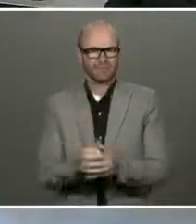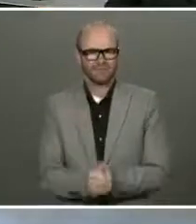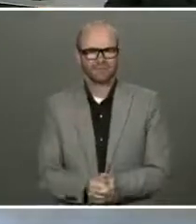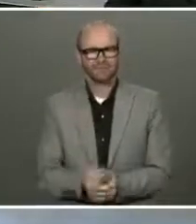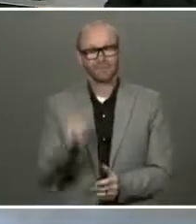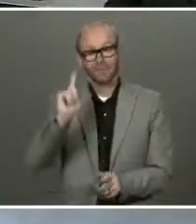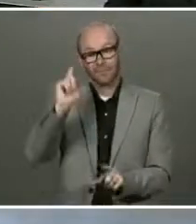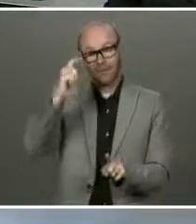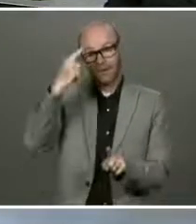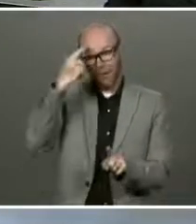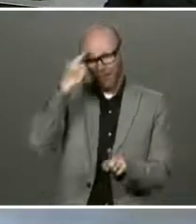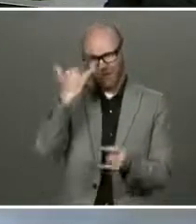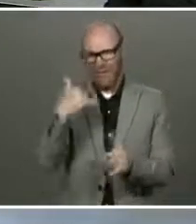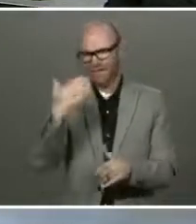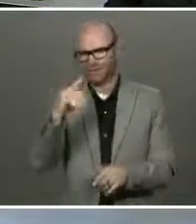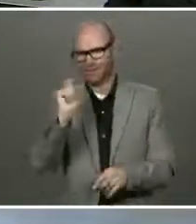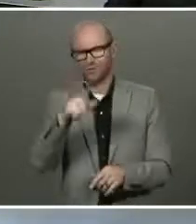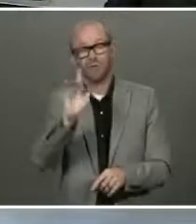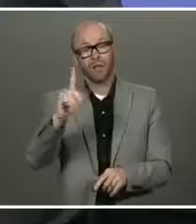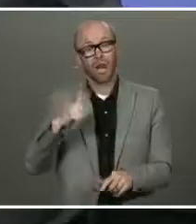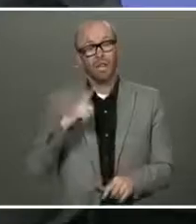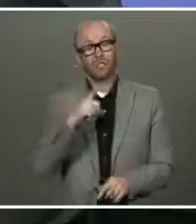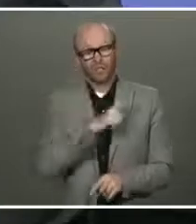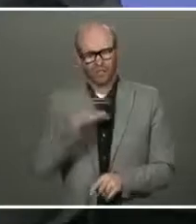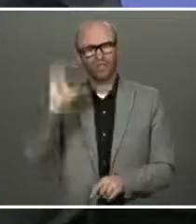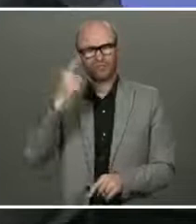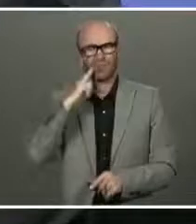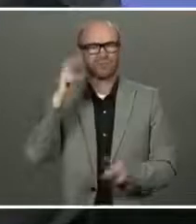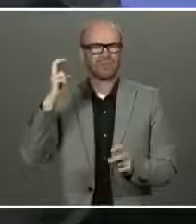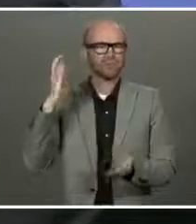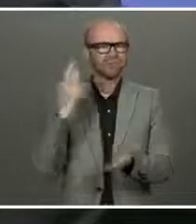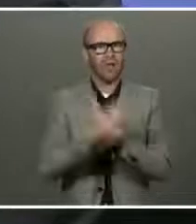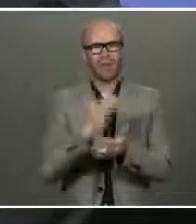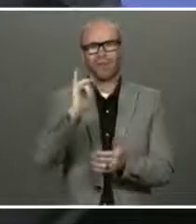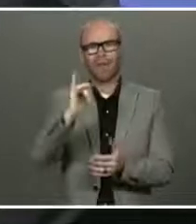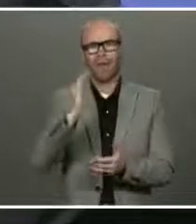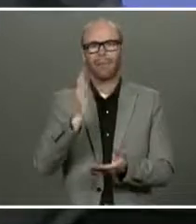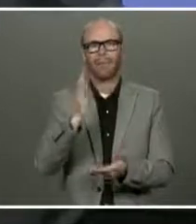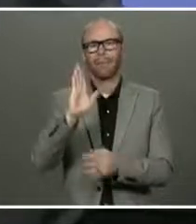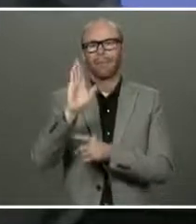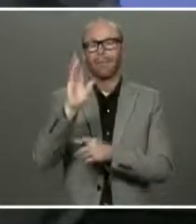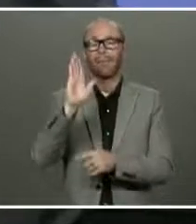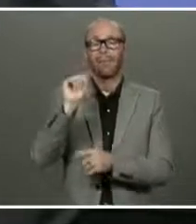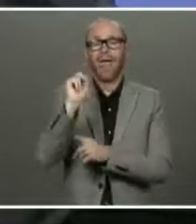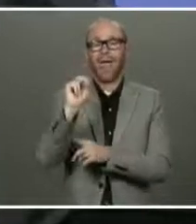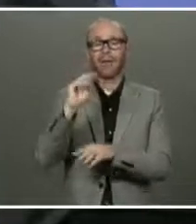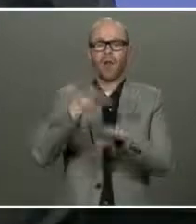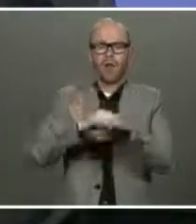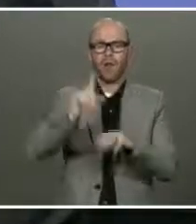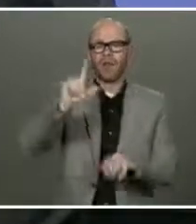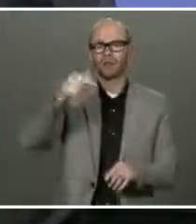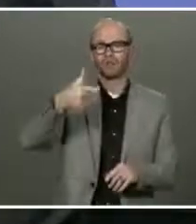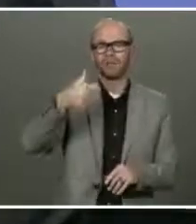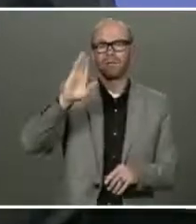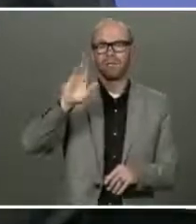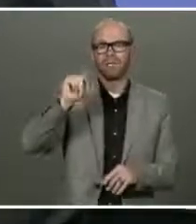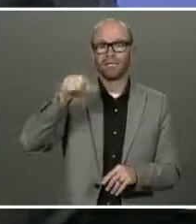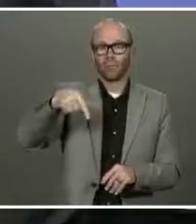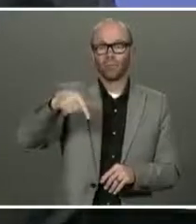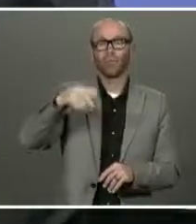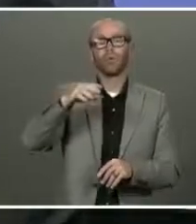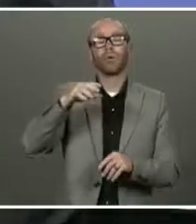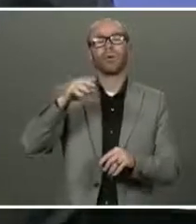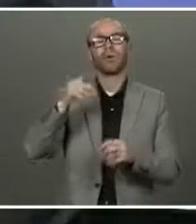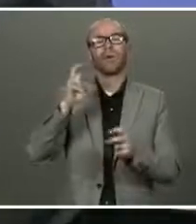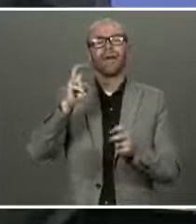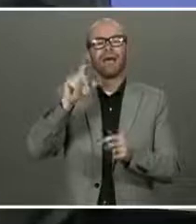year may be poised to repeal the ban on LGBTQ conversion therapy. You were a supporter of